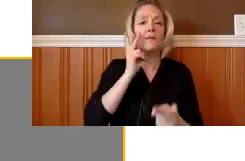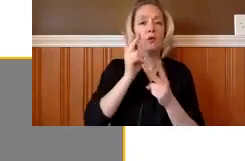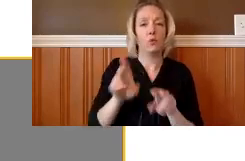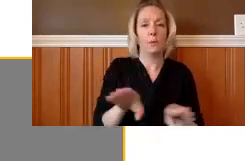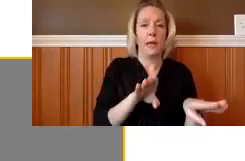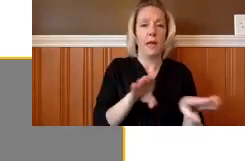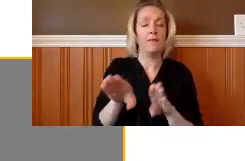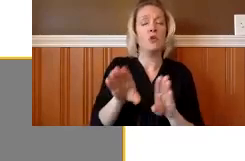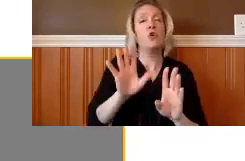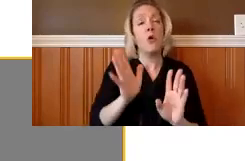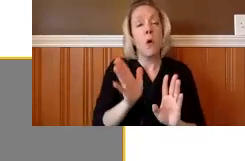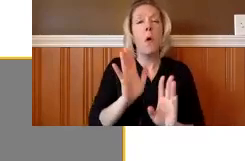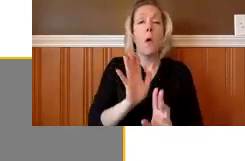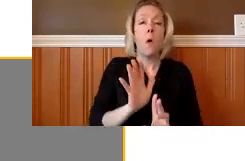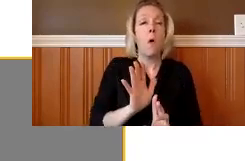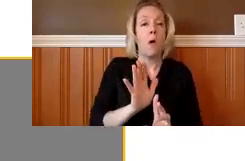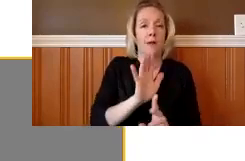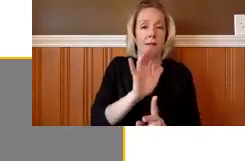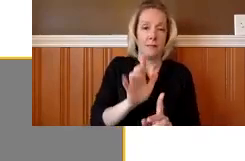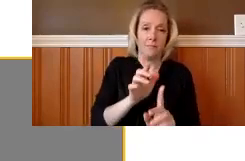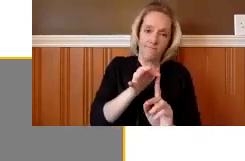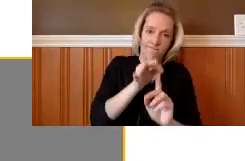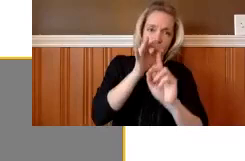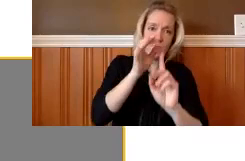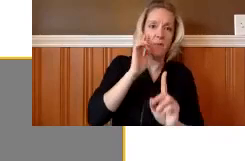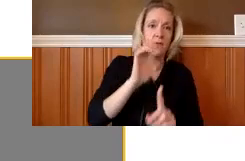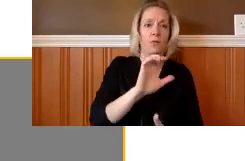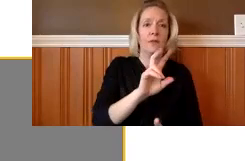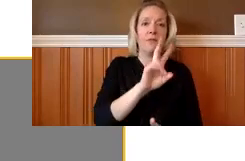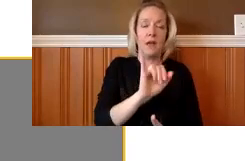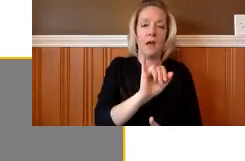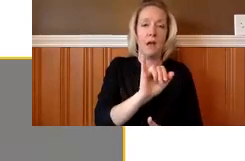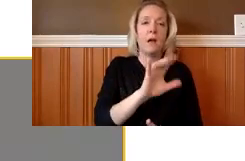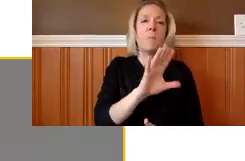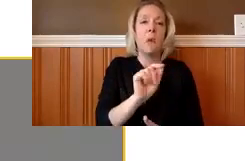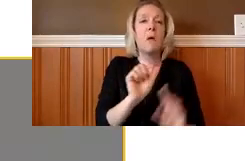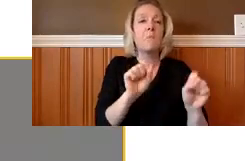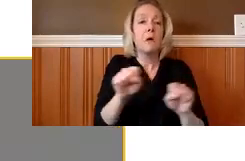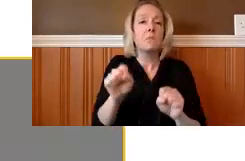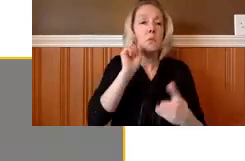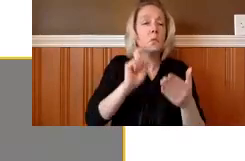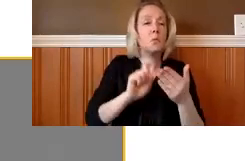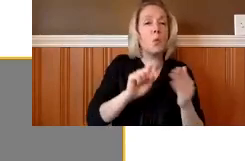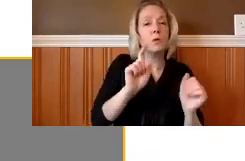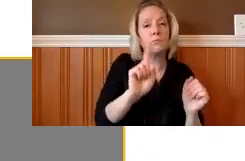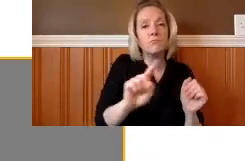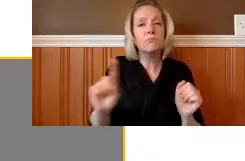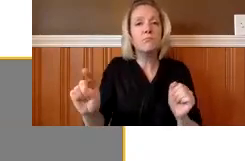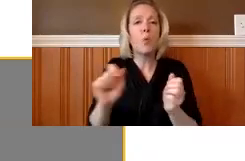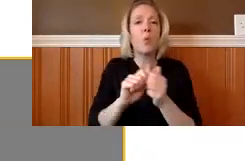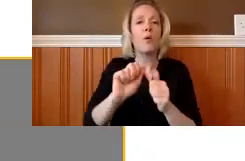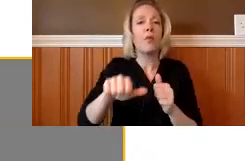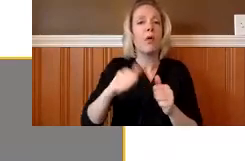to CVI, you're going to see these visual behaviors occurring amongst other types